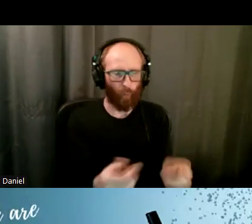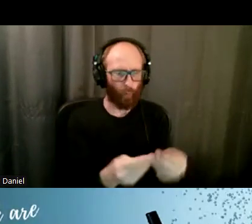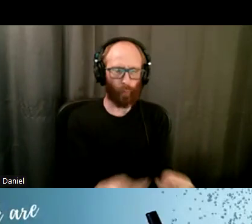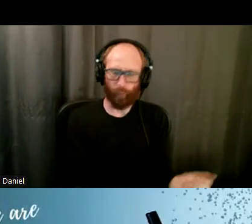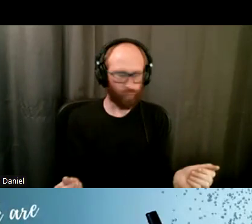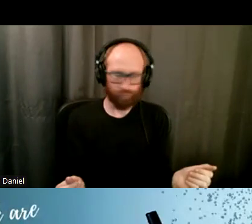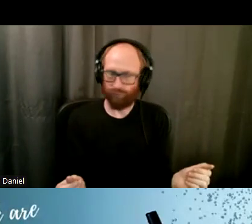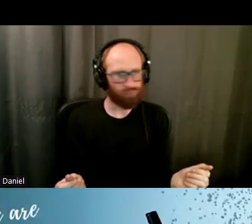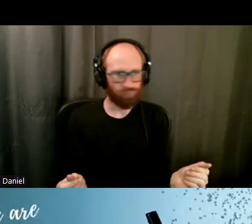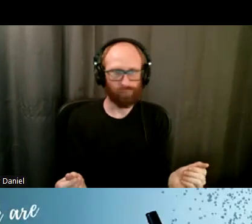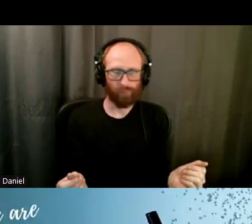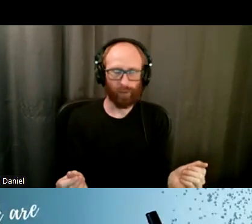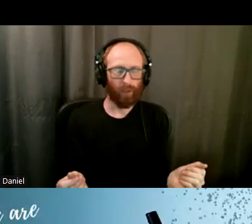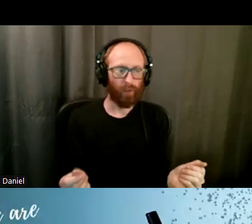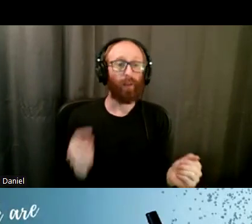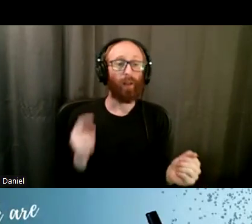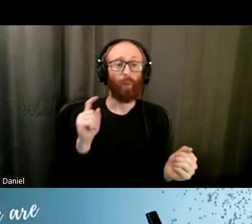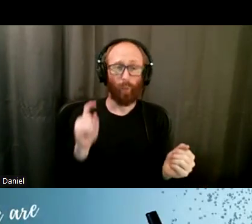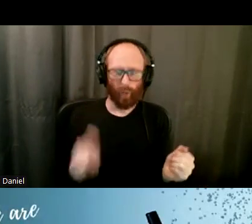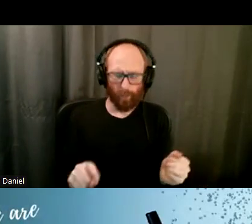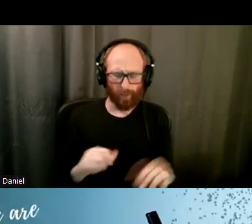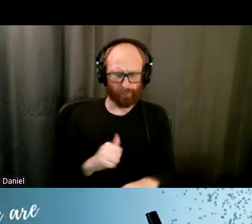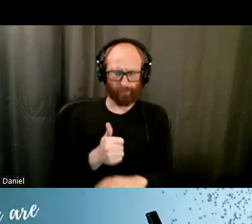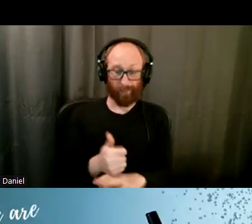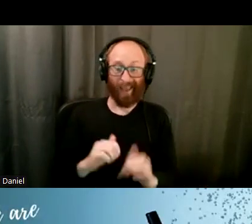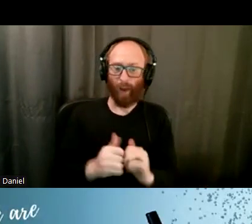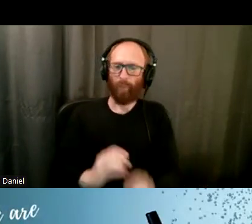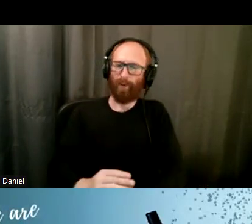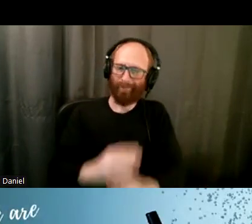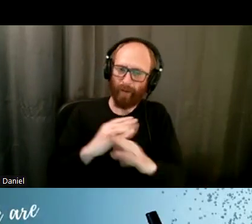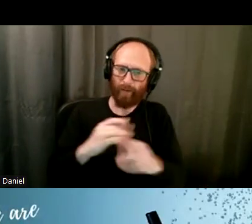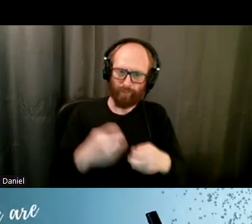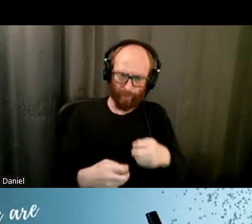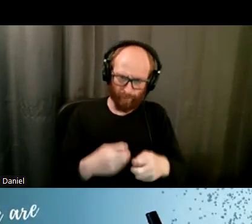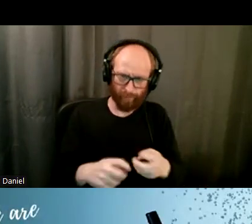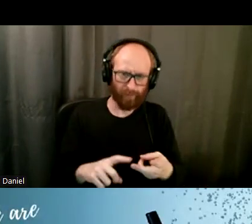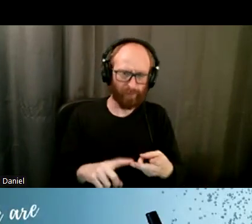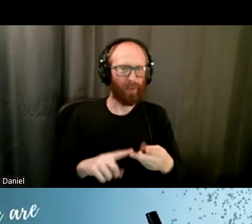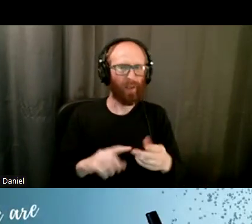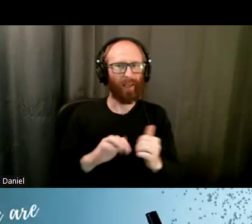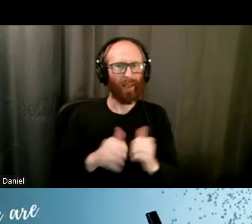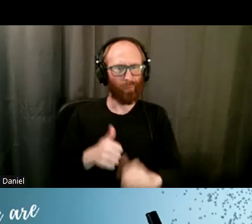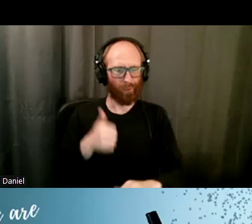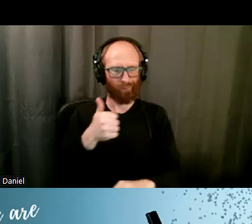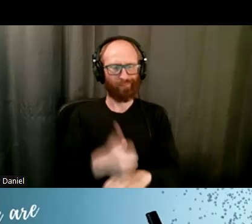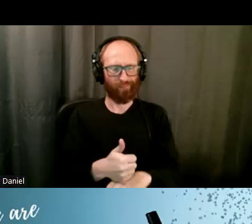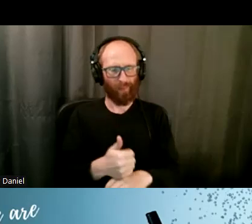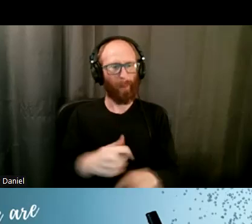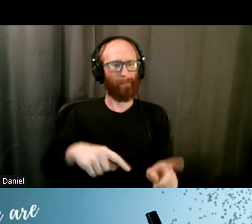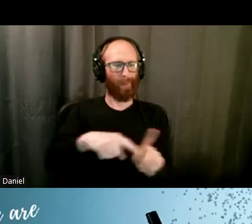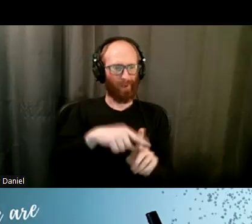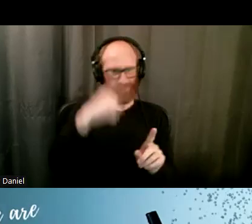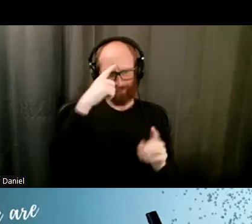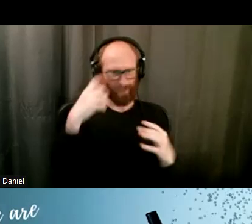be implementing strategies for prevention of problems and establishing a strong foundation of positive mental health for